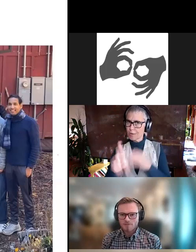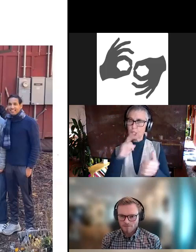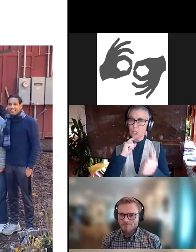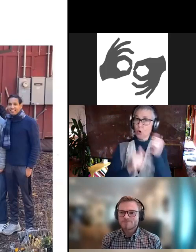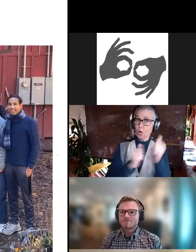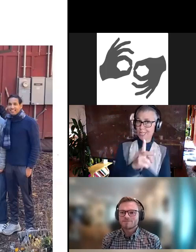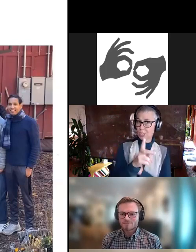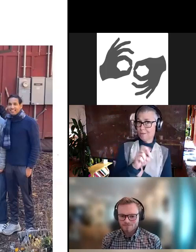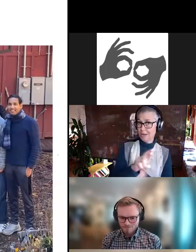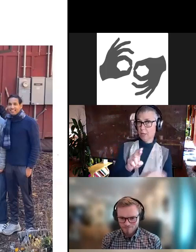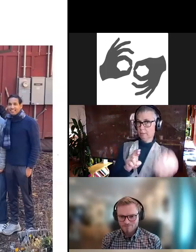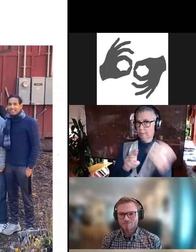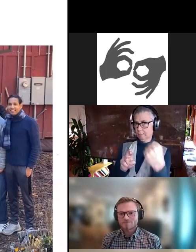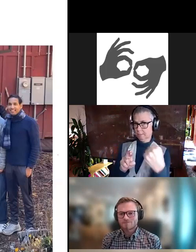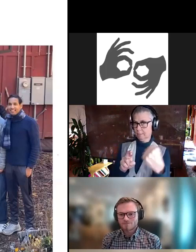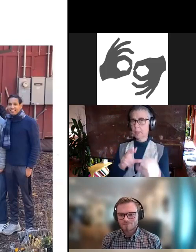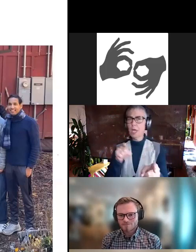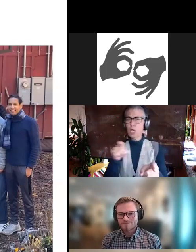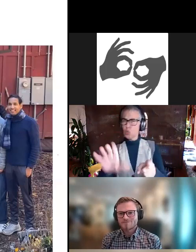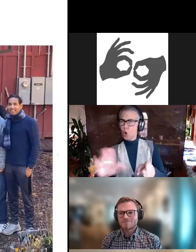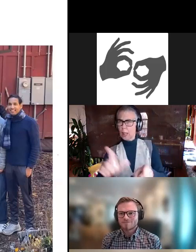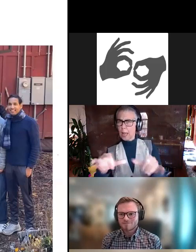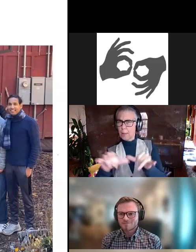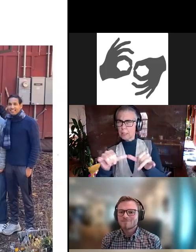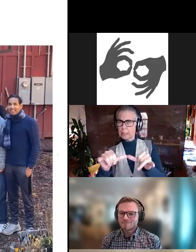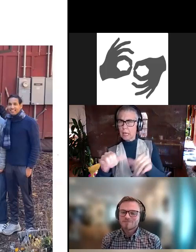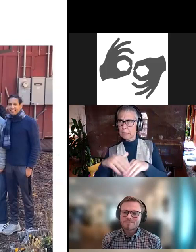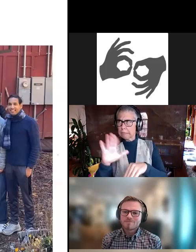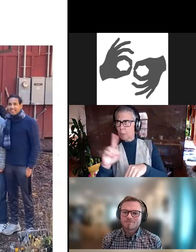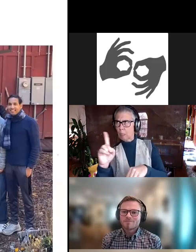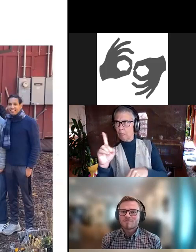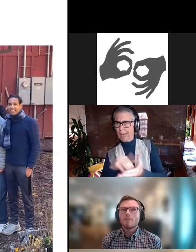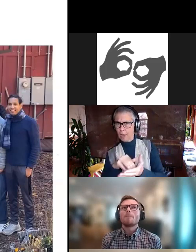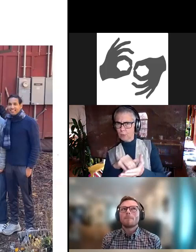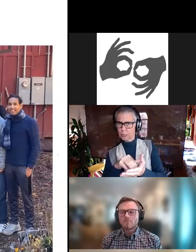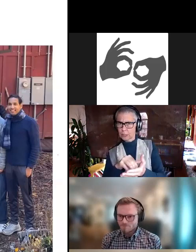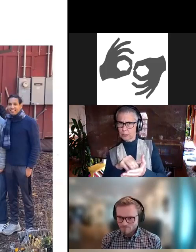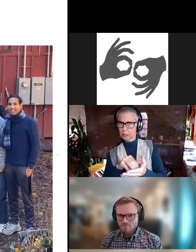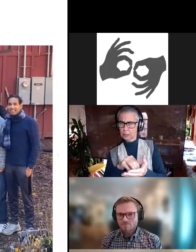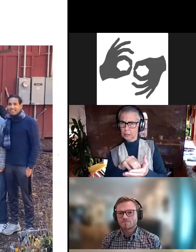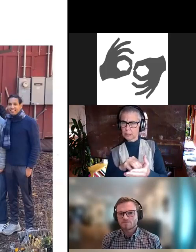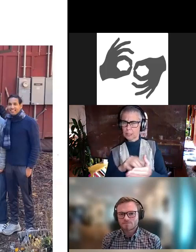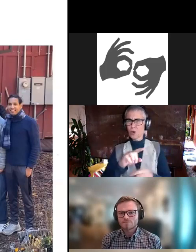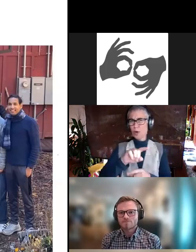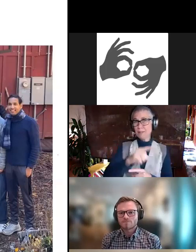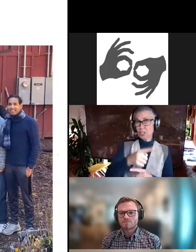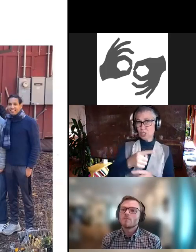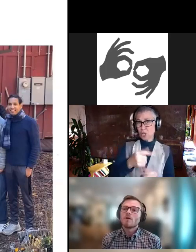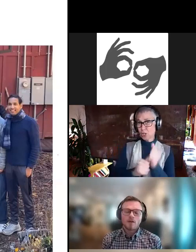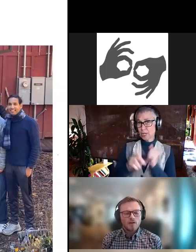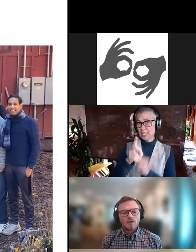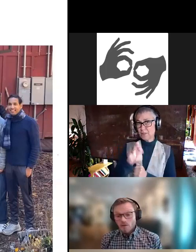yes. You have a library size that has like greater than like 1,000. If it's like $1 per variant, it's still going to be